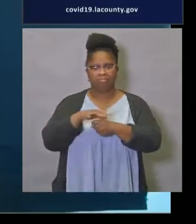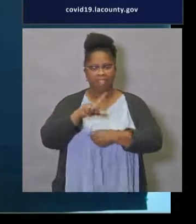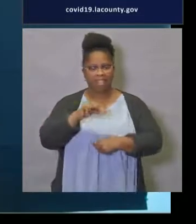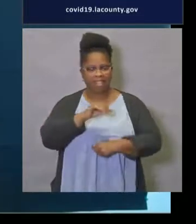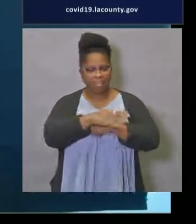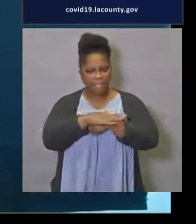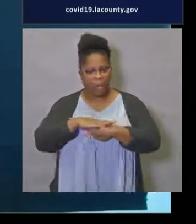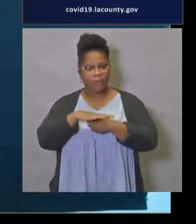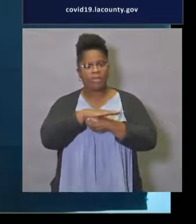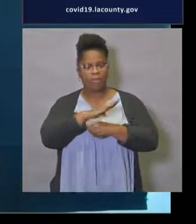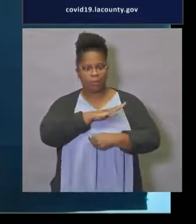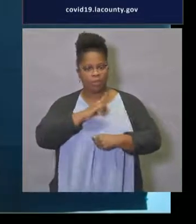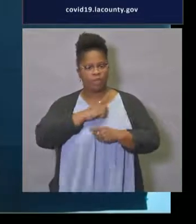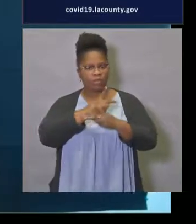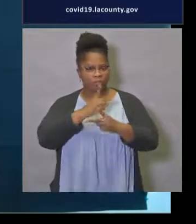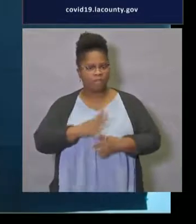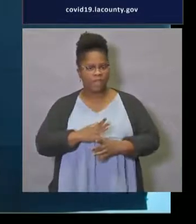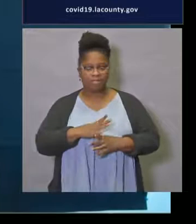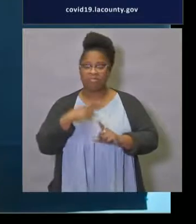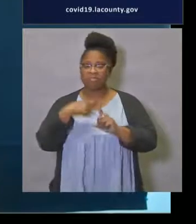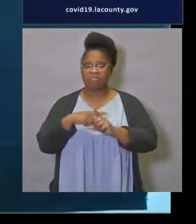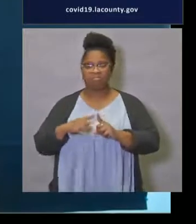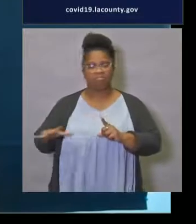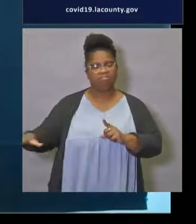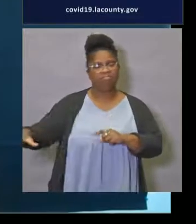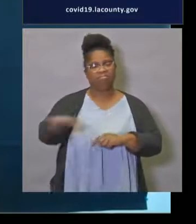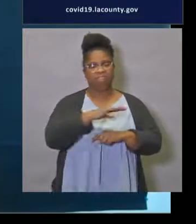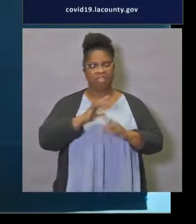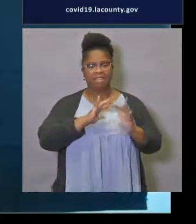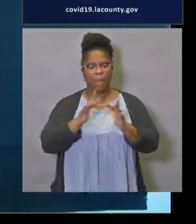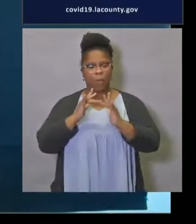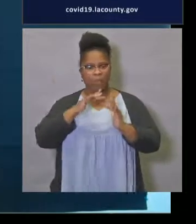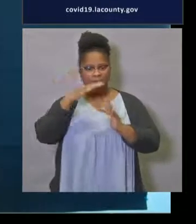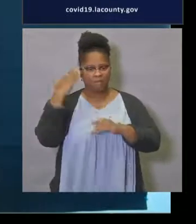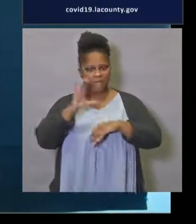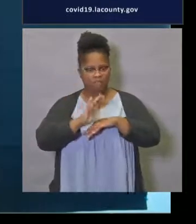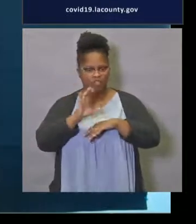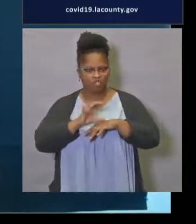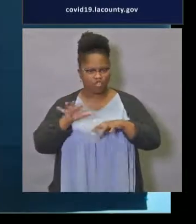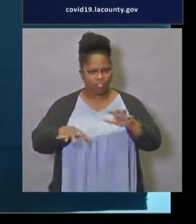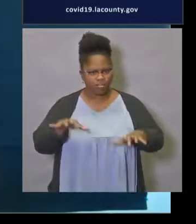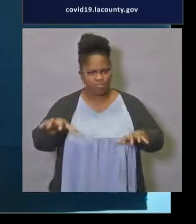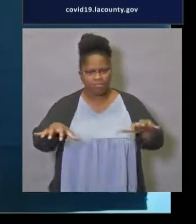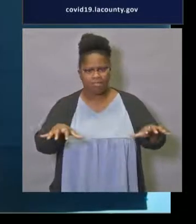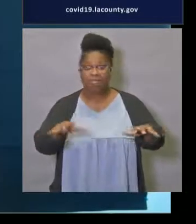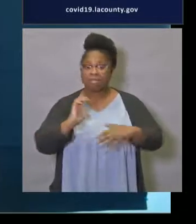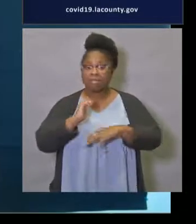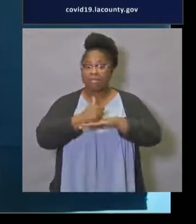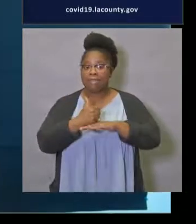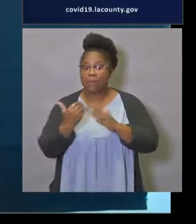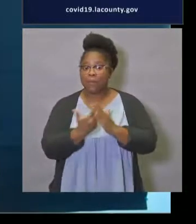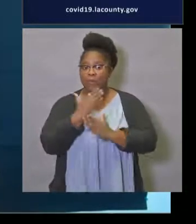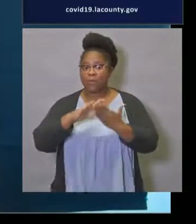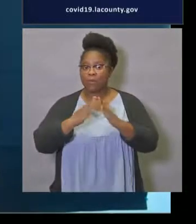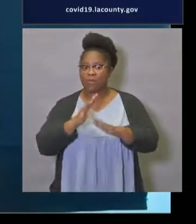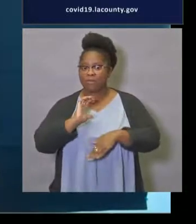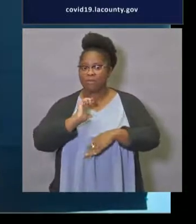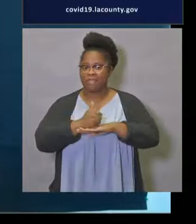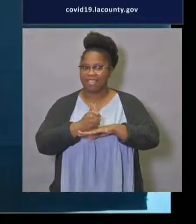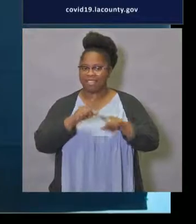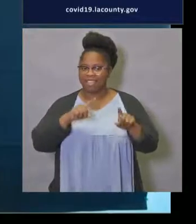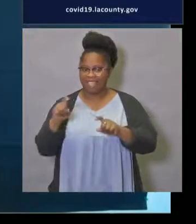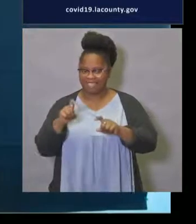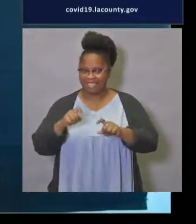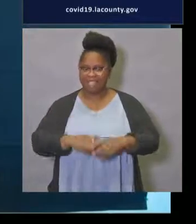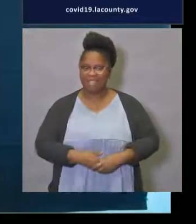Supervisors and the entire network of Black churches that are making these new community-based testing sites possible. As we